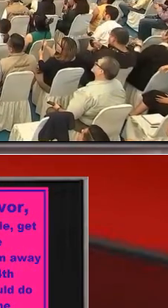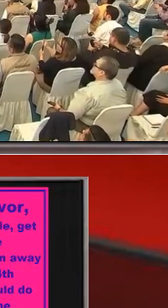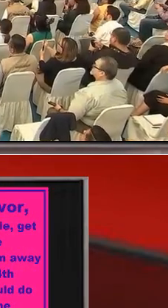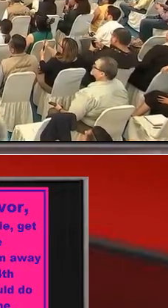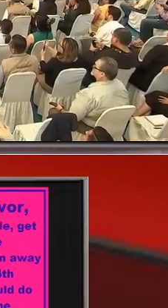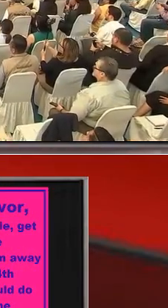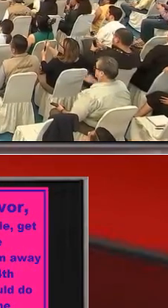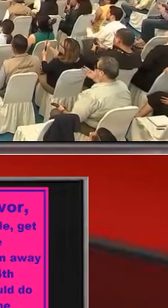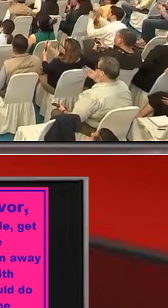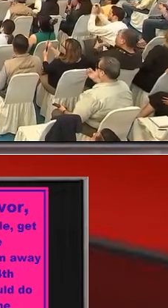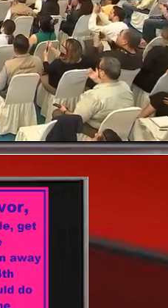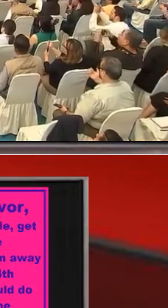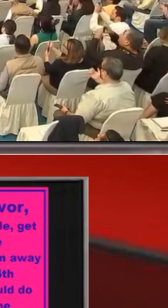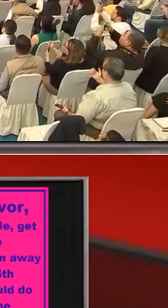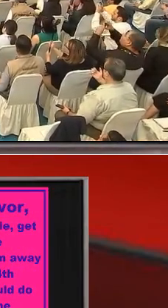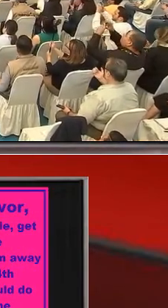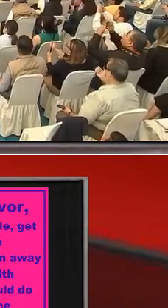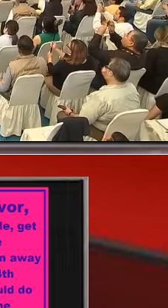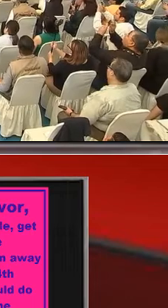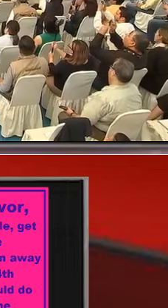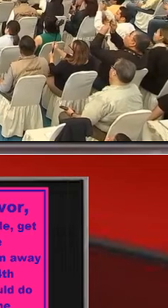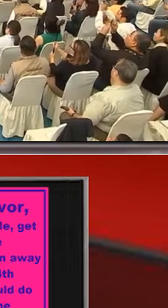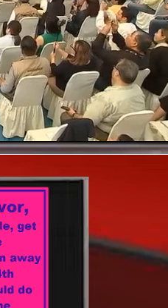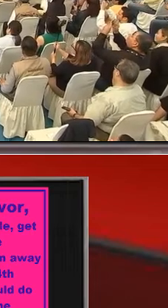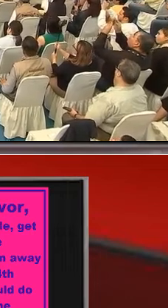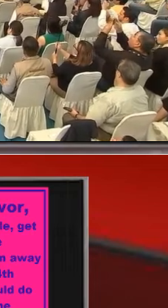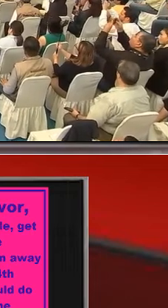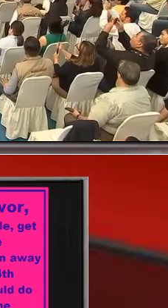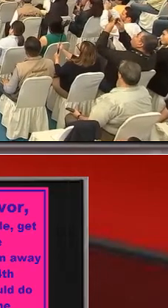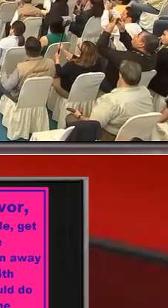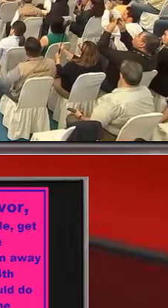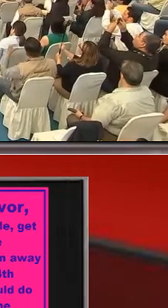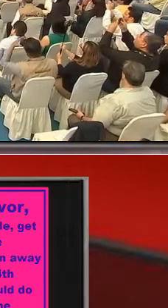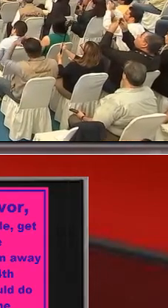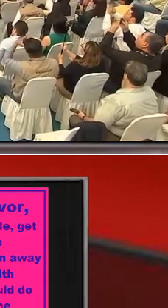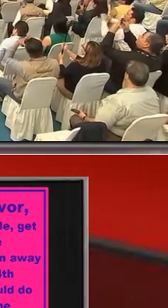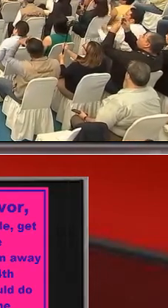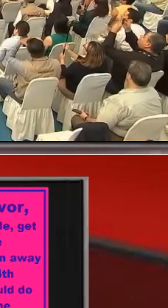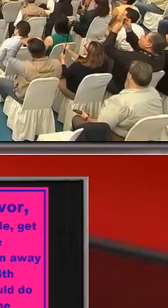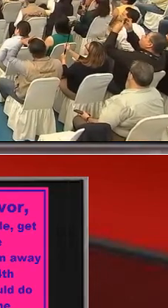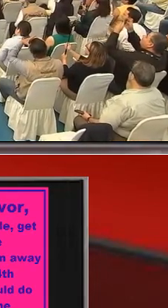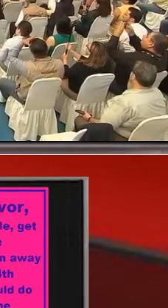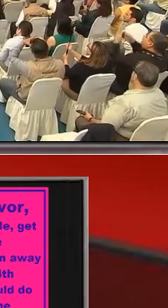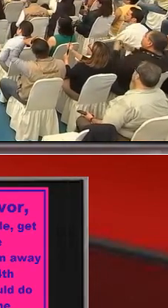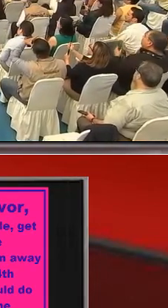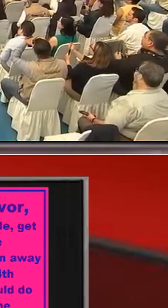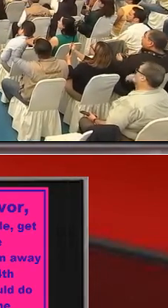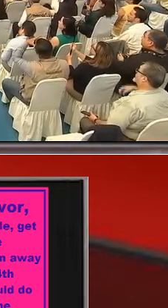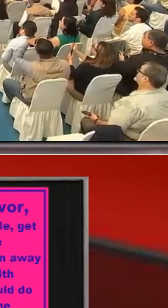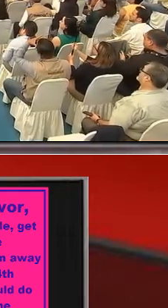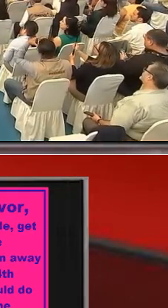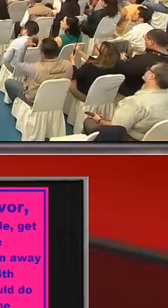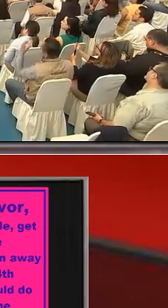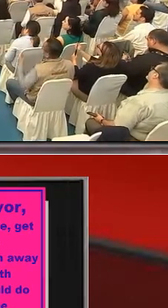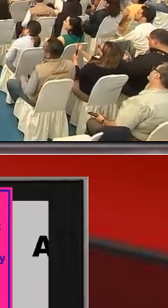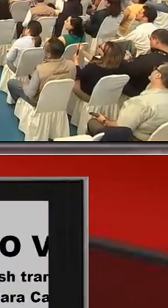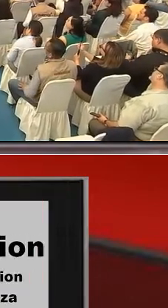this is three thousand million six thousand million which is billion right